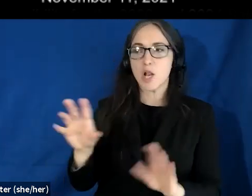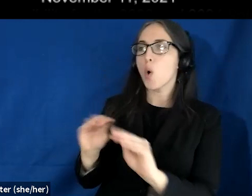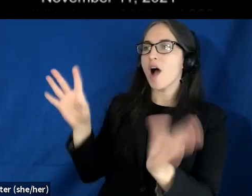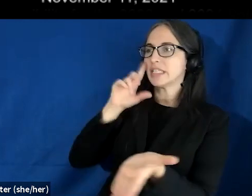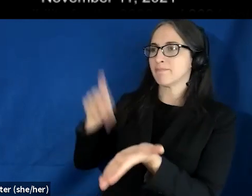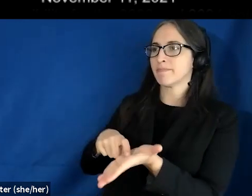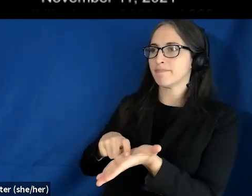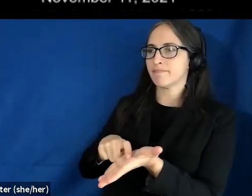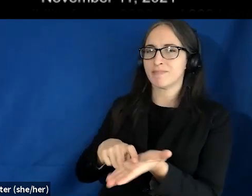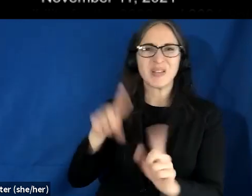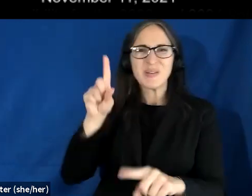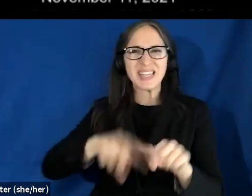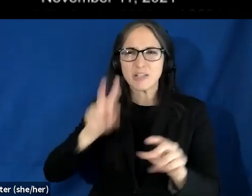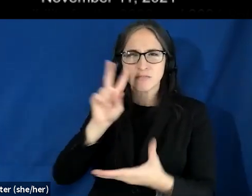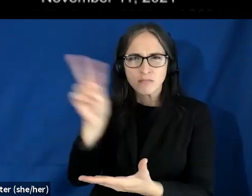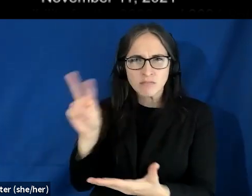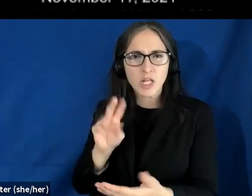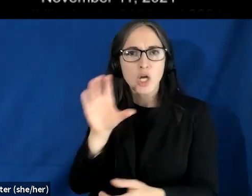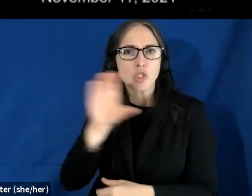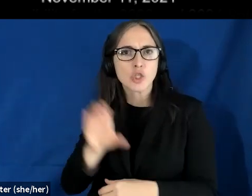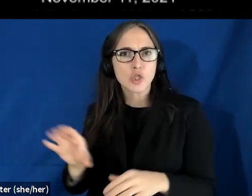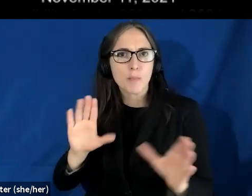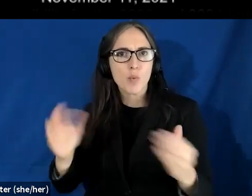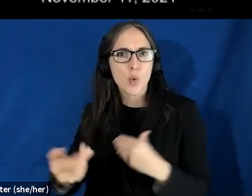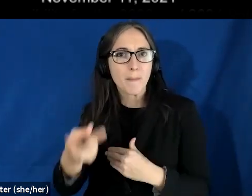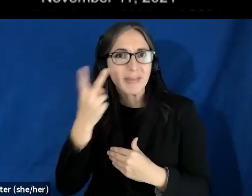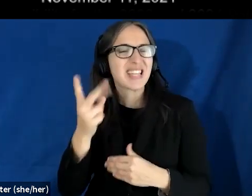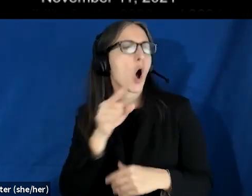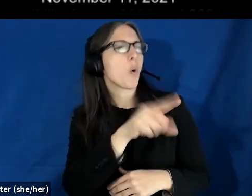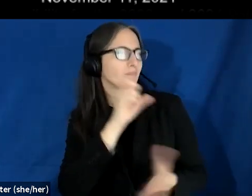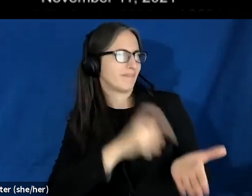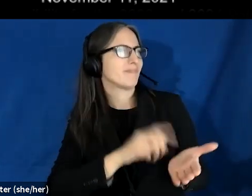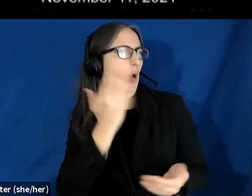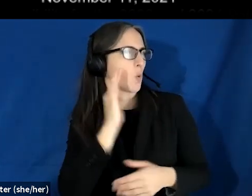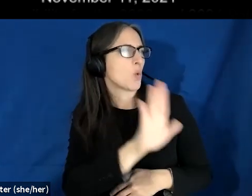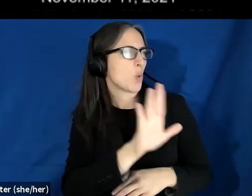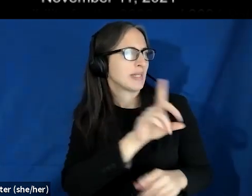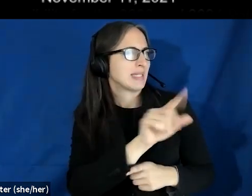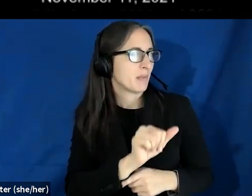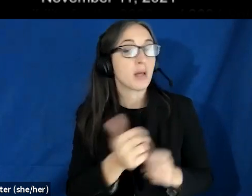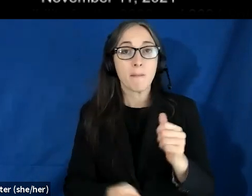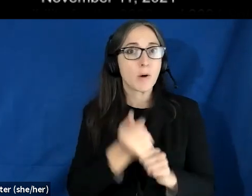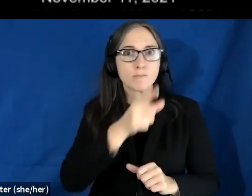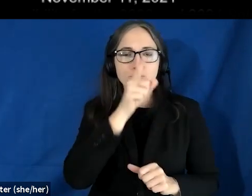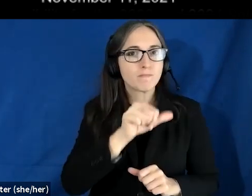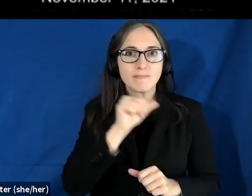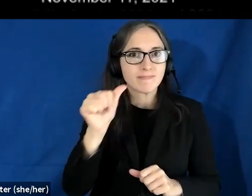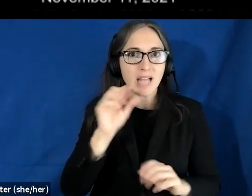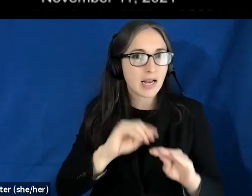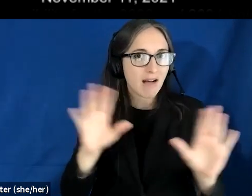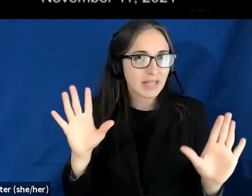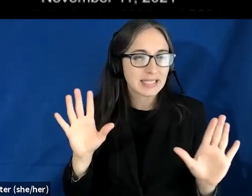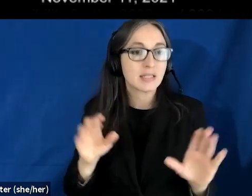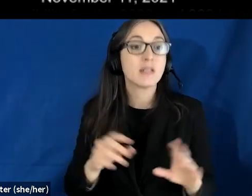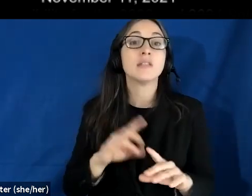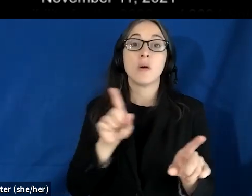and see who might have a disability. Most are not obvious. And also in a post-secondary setting, fewer than a